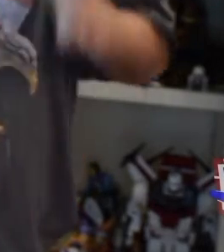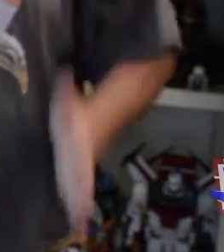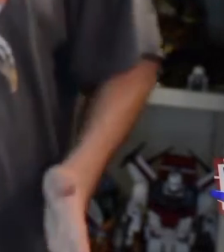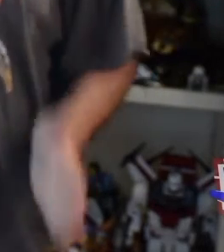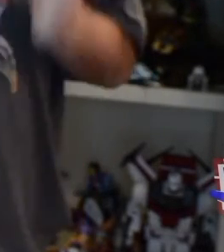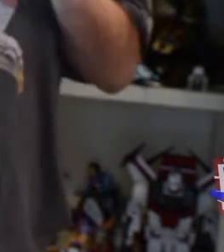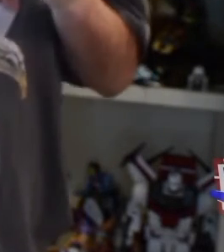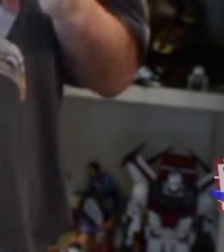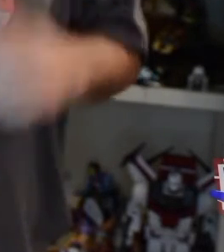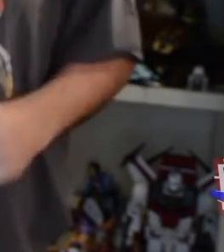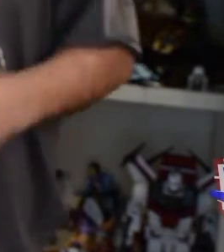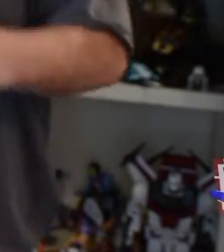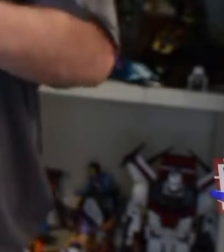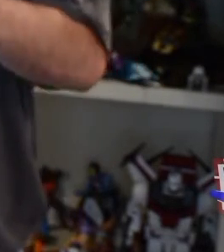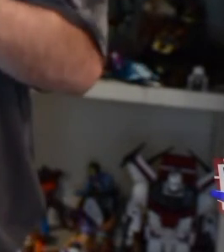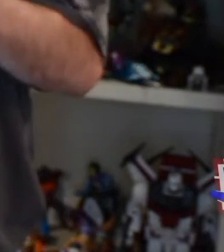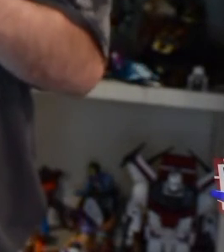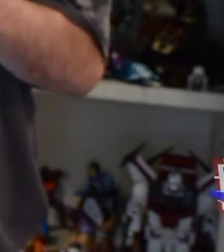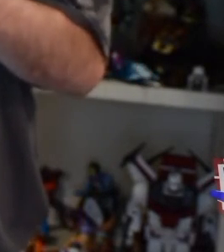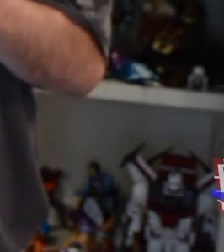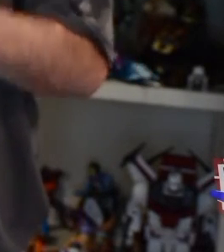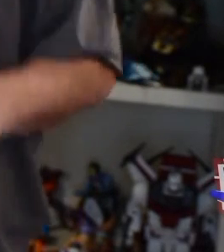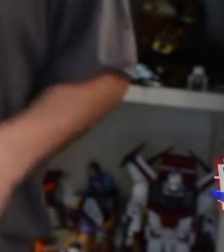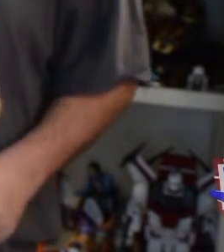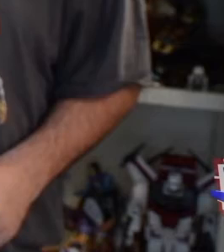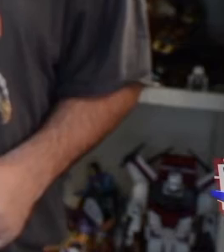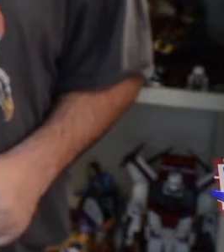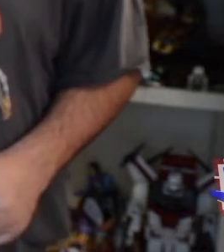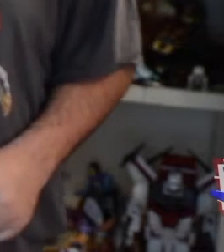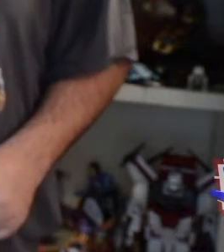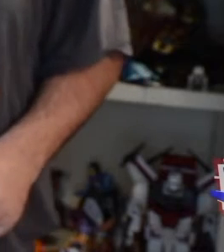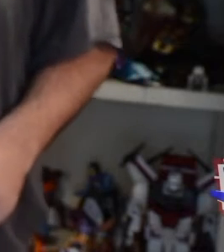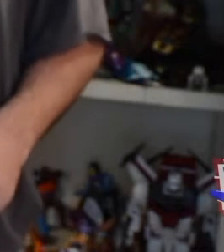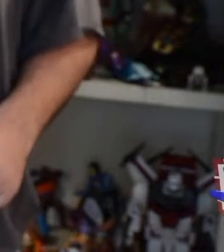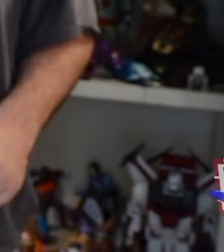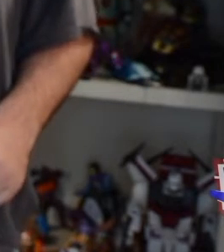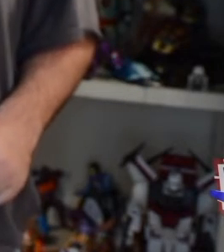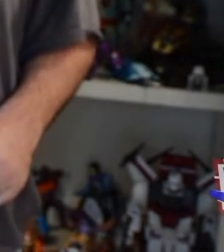3 robots. Their names: